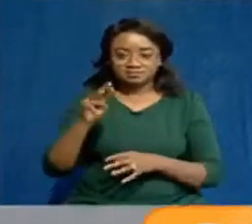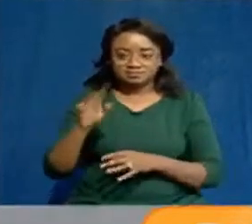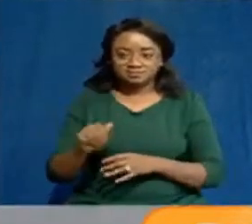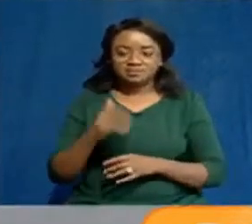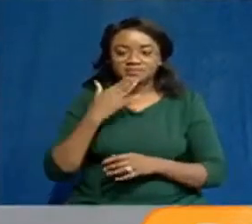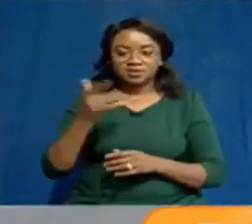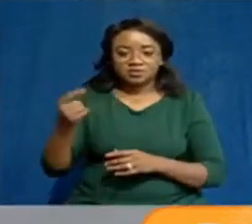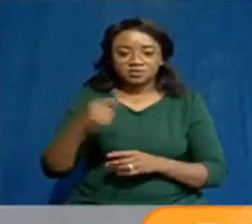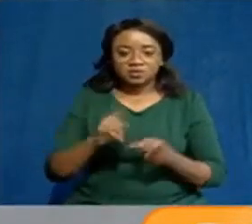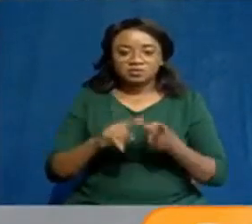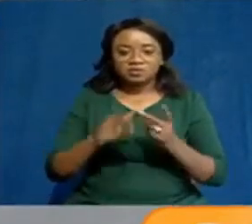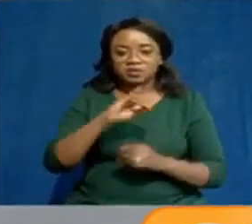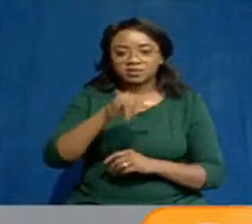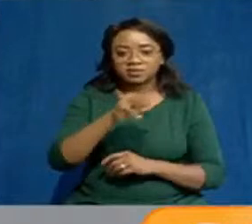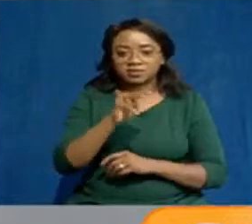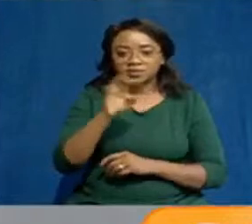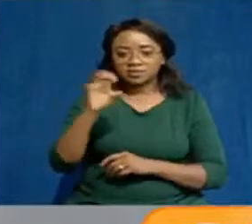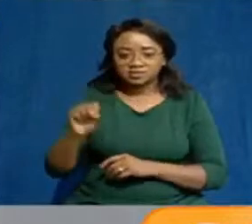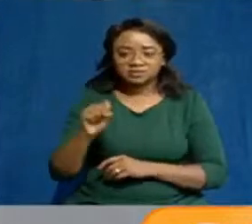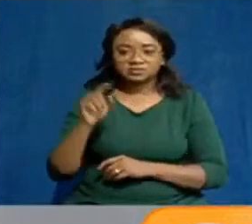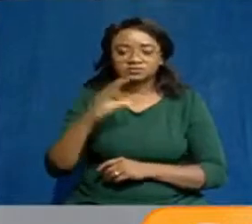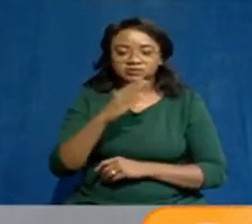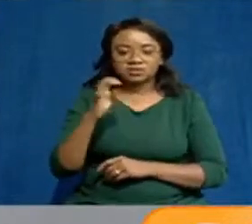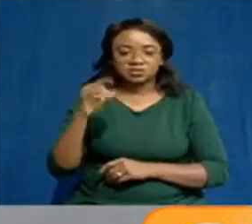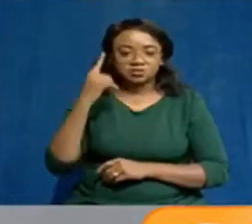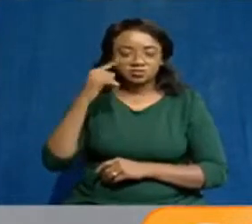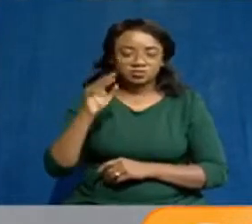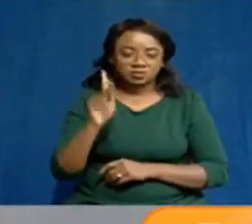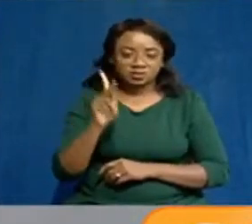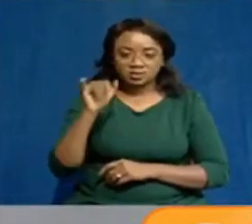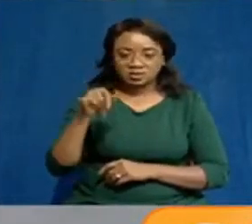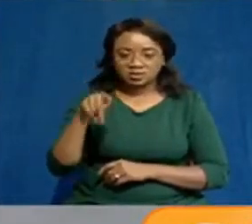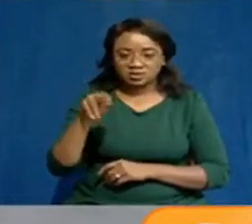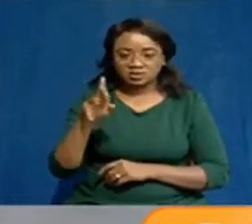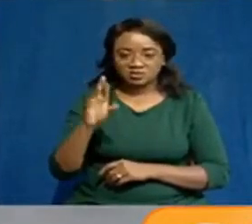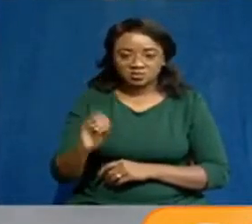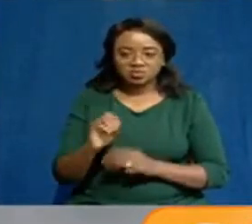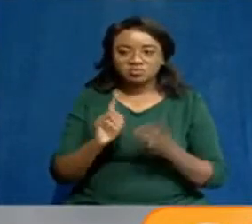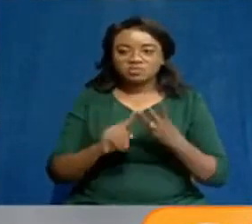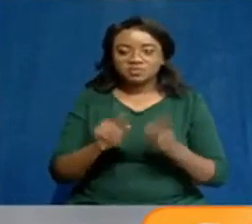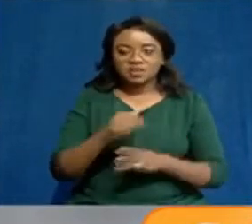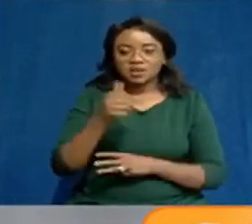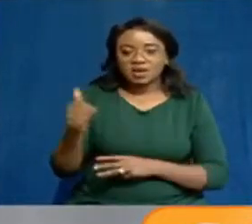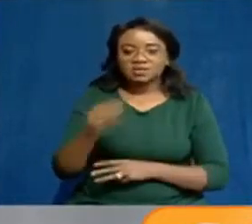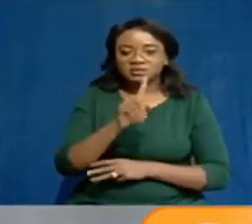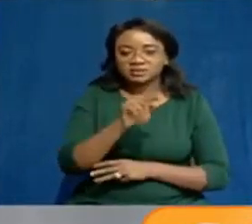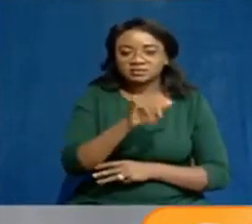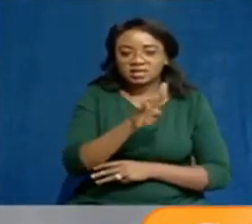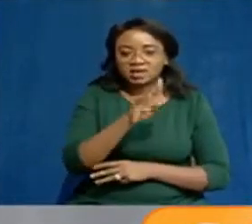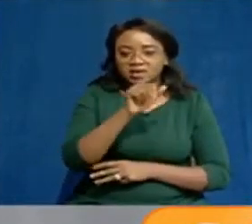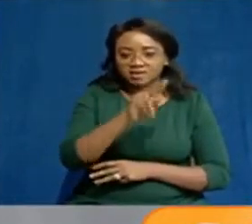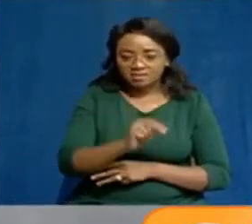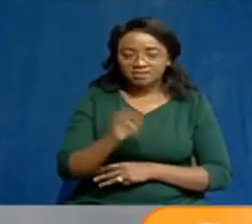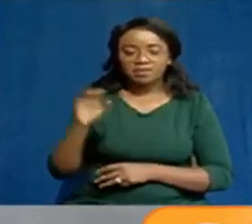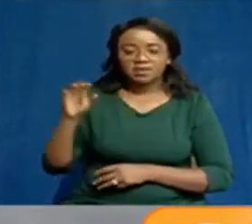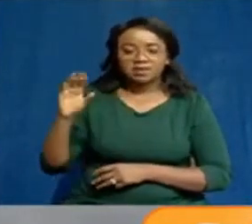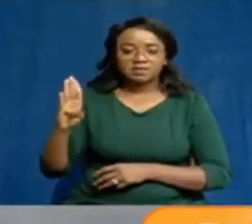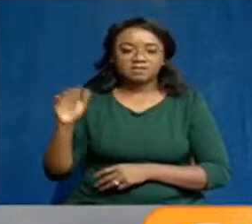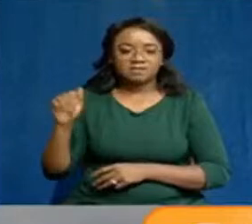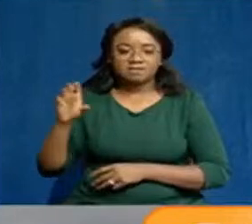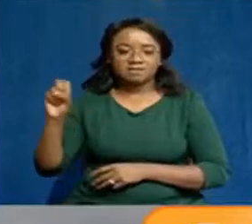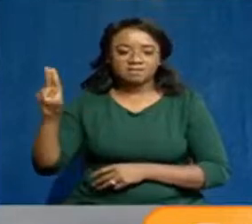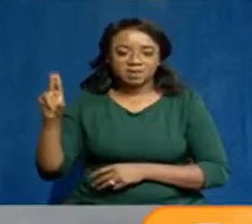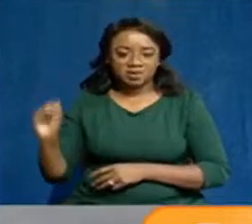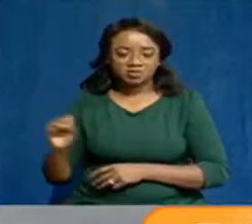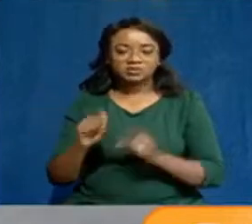making time. James Odongo, CEO, KEPRO, thank you very much for making time. Dr. Taiba Hatimi, CEO, Baustaka Enterprise, thank you very much for making time. And